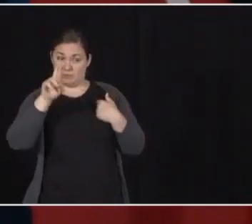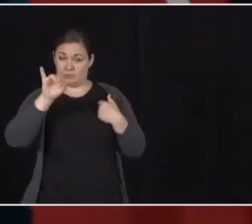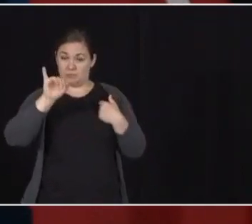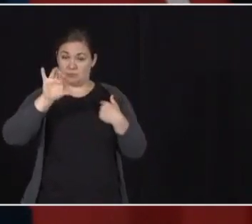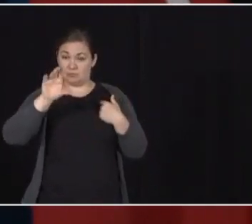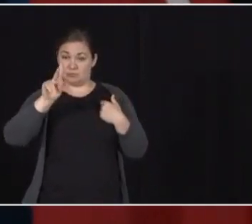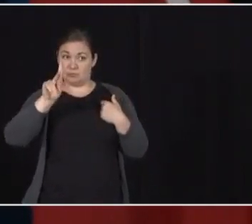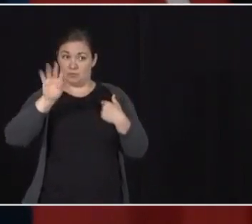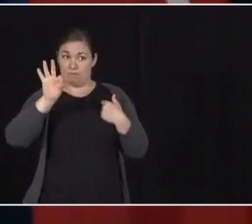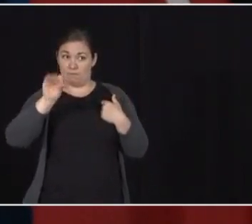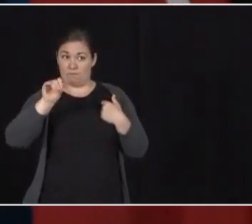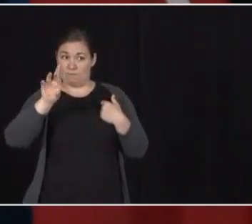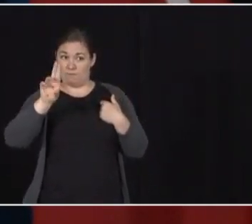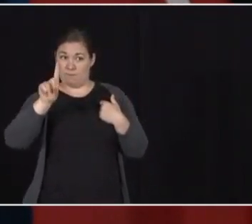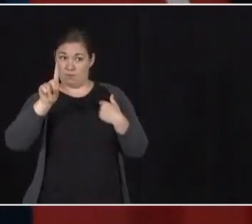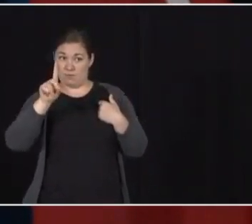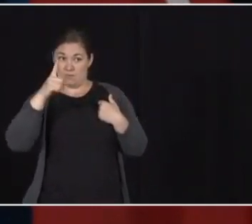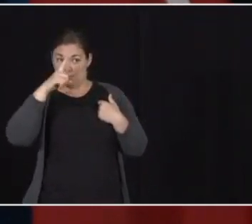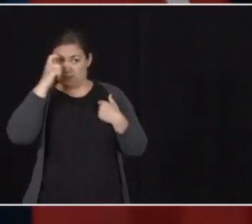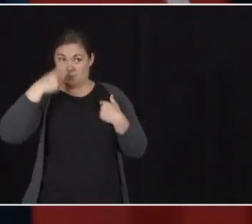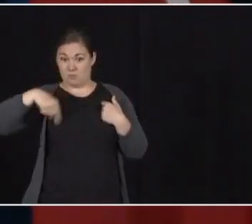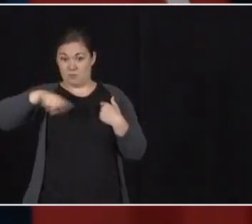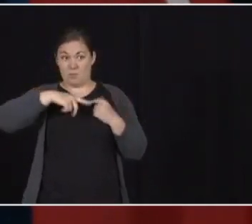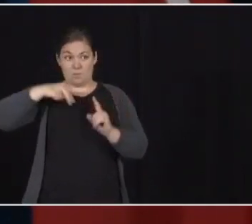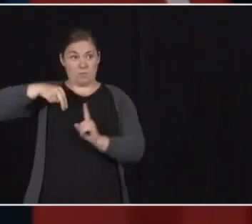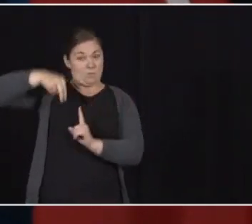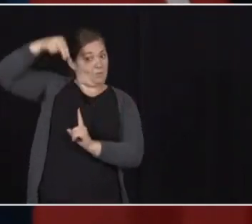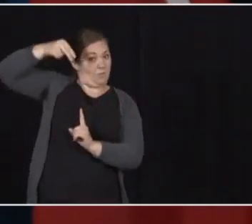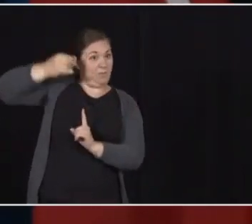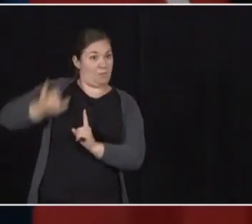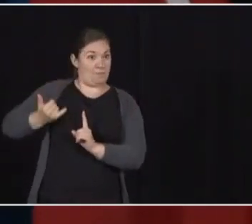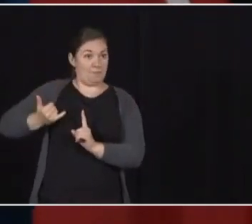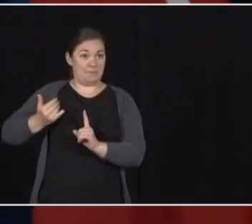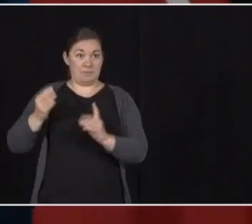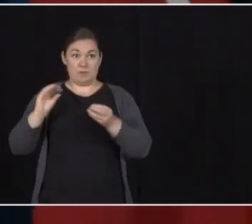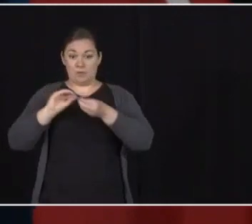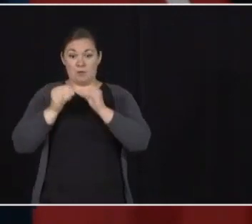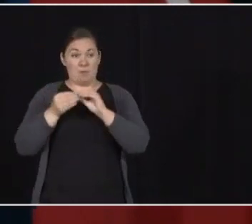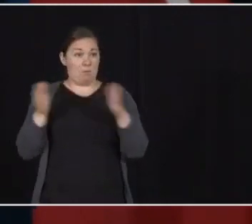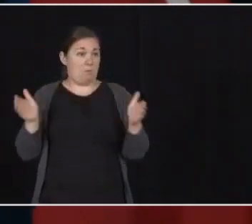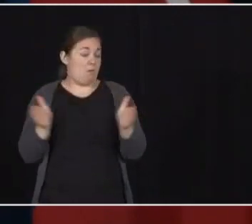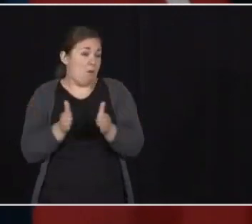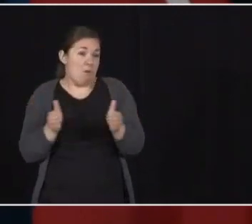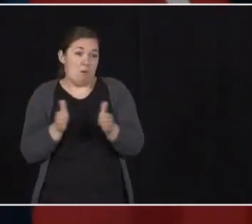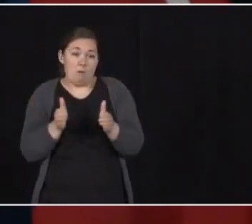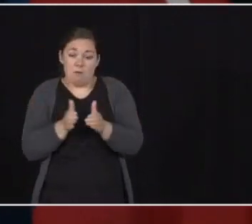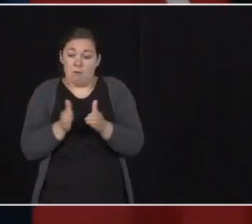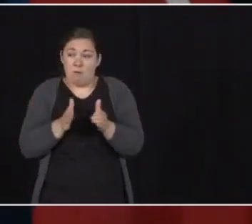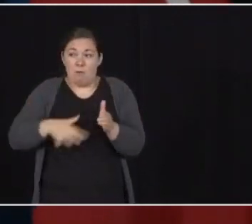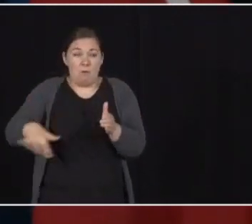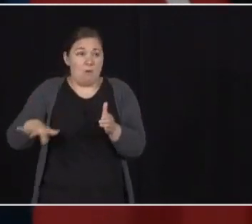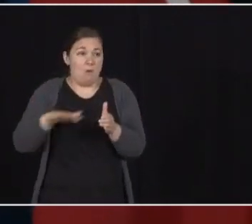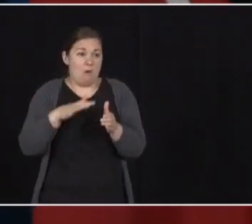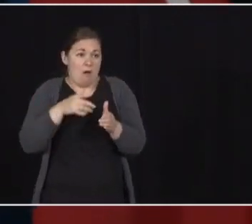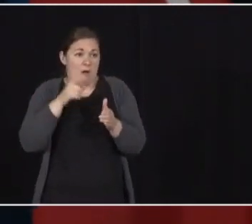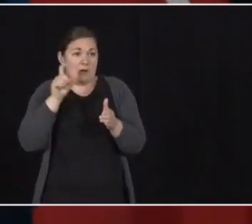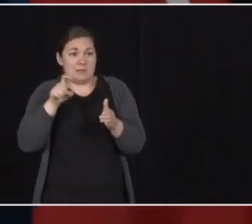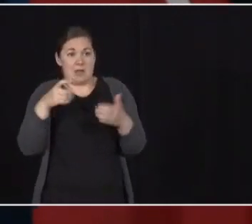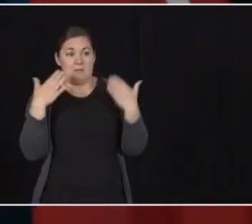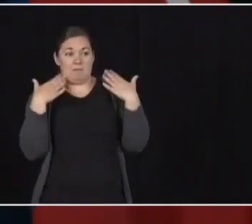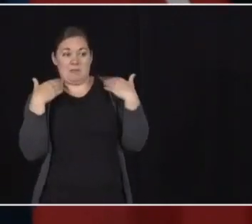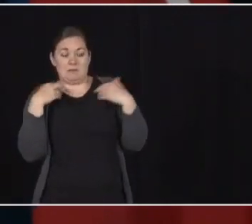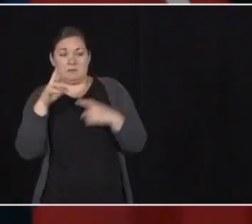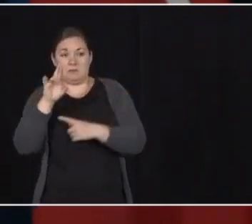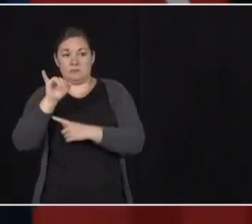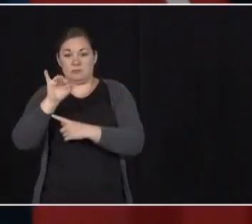We're up here in the north where the COVID numbers are very low. Yes. And for Minister Rickford, you've been working on